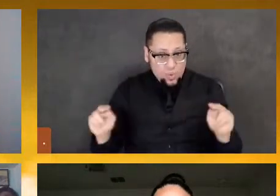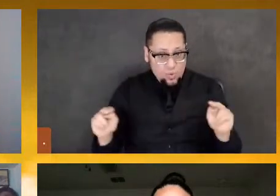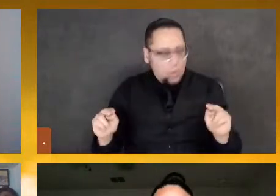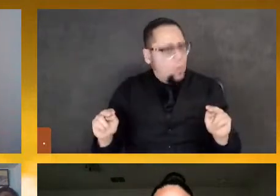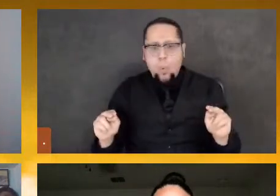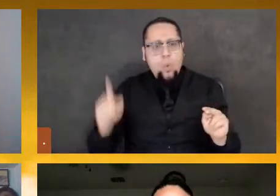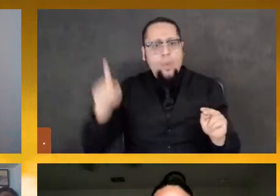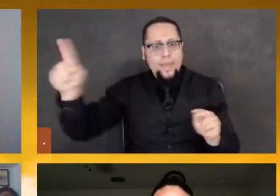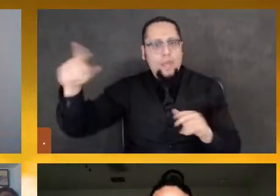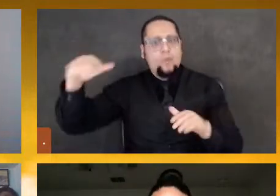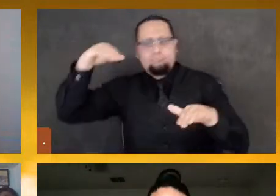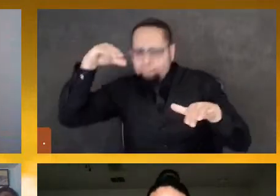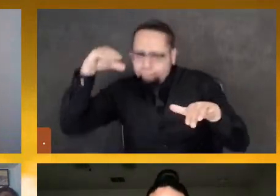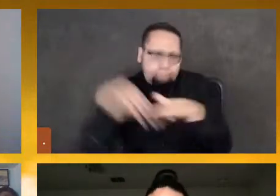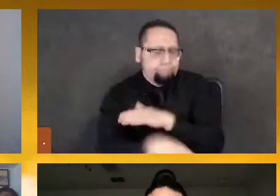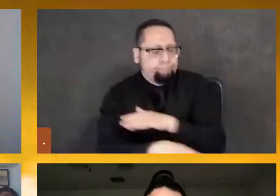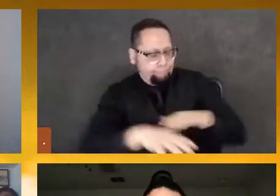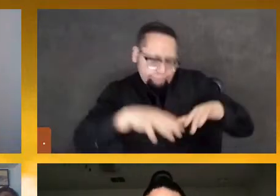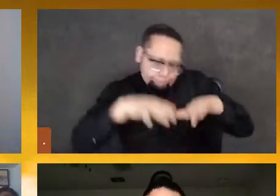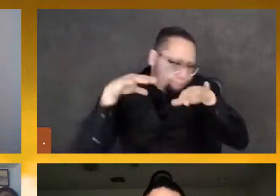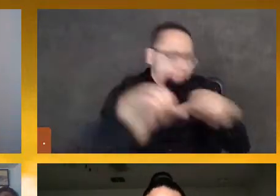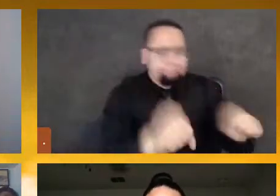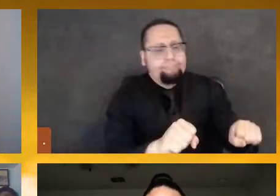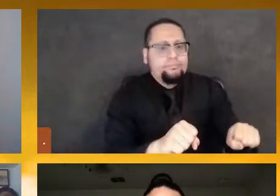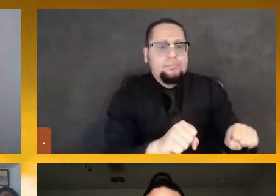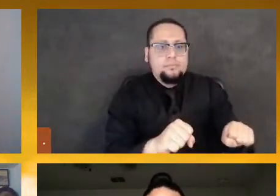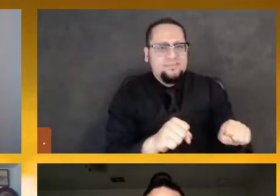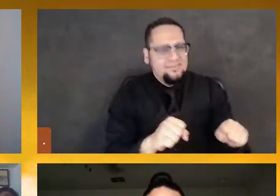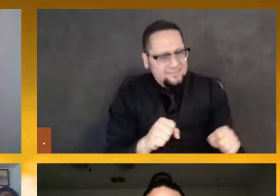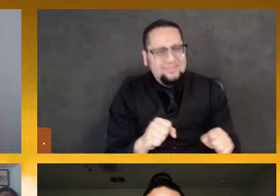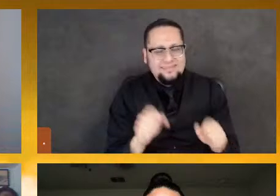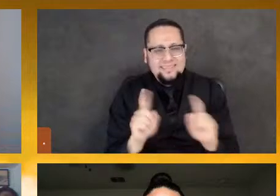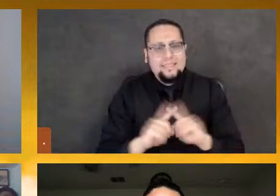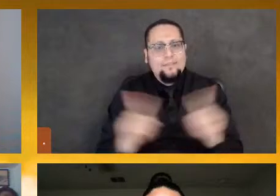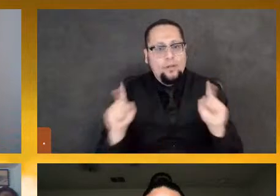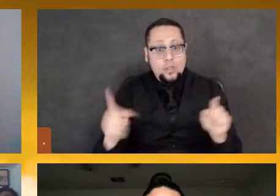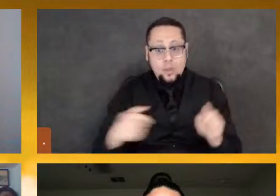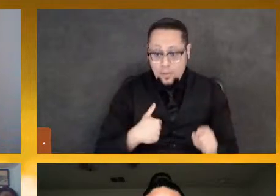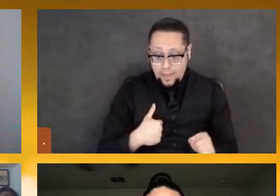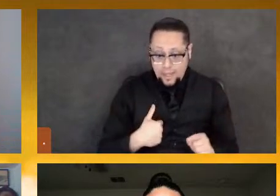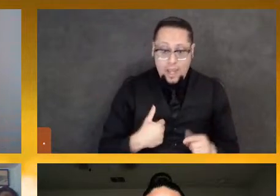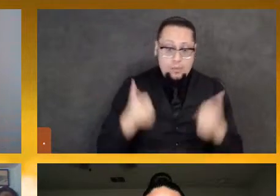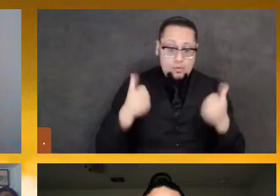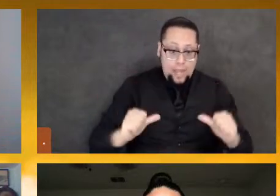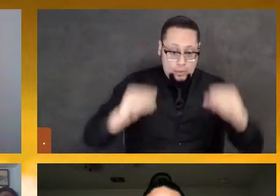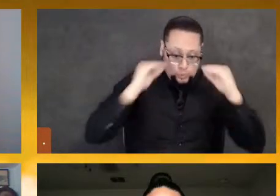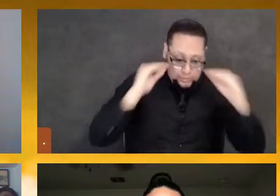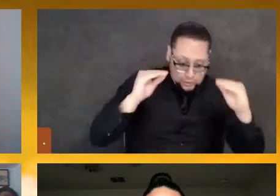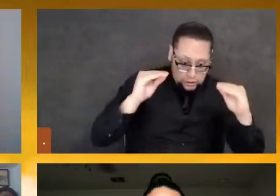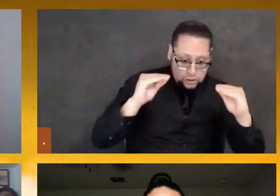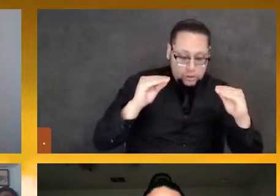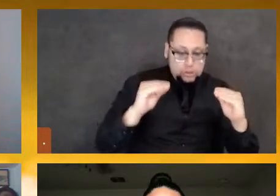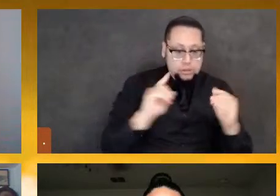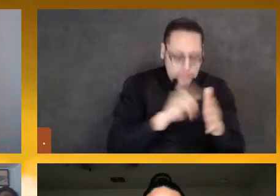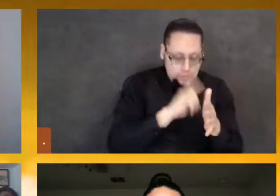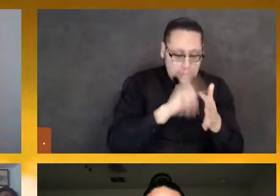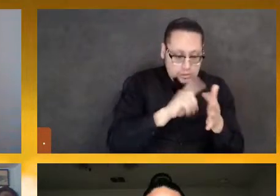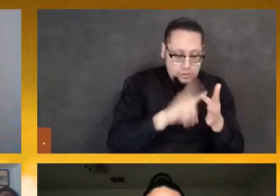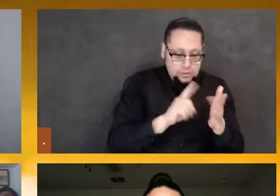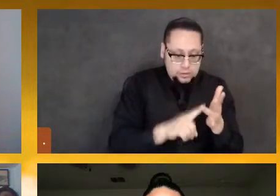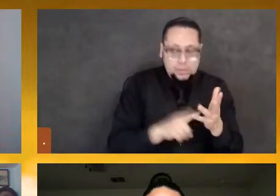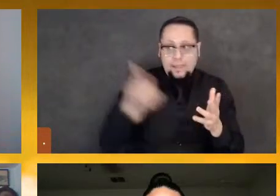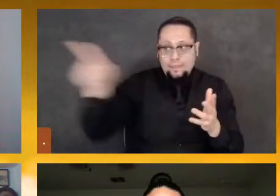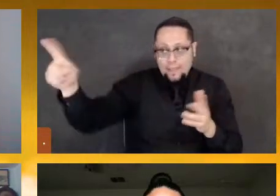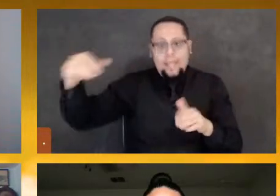in the textbooks, as much as I might be teaching about invaders, Europeans and Americans who are taking